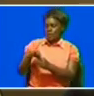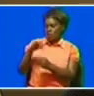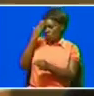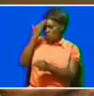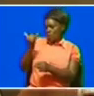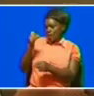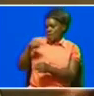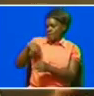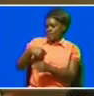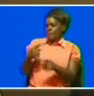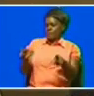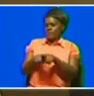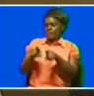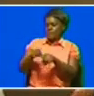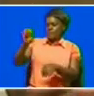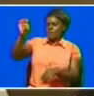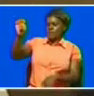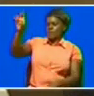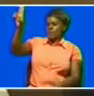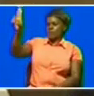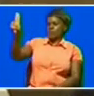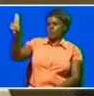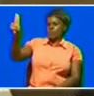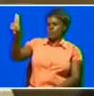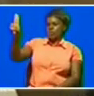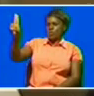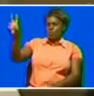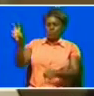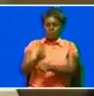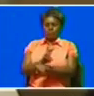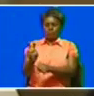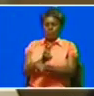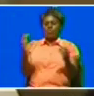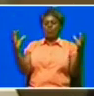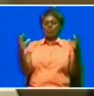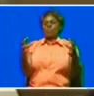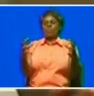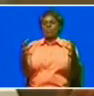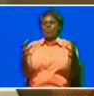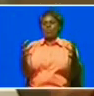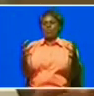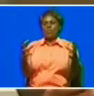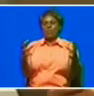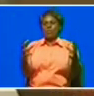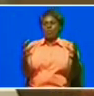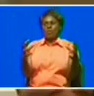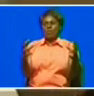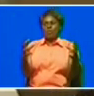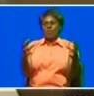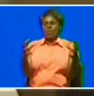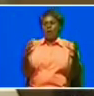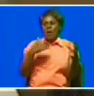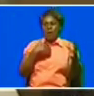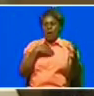we, as the African Union observation team, have an